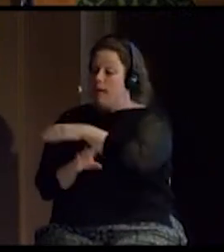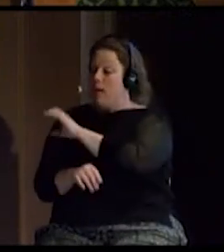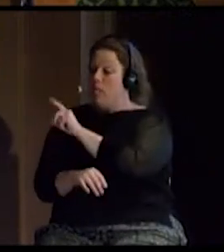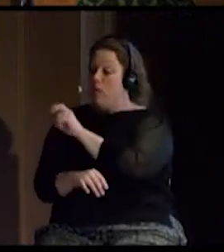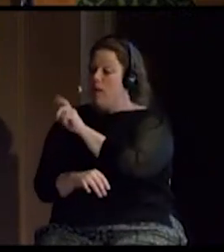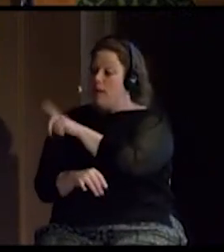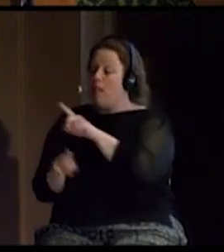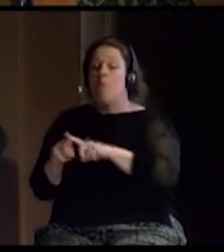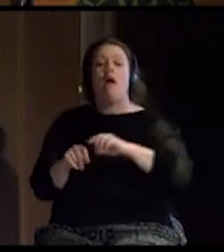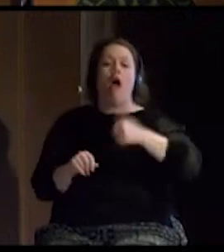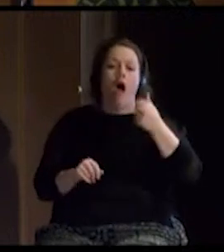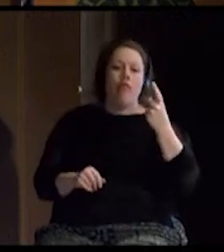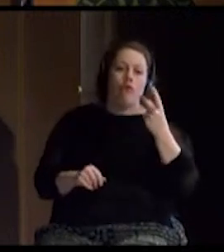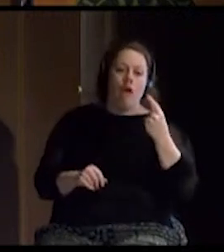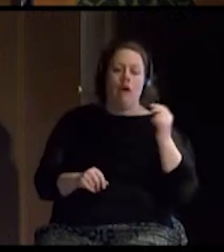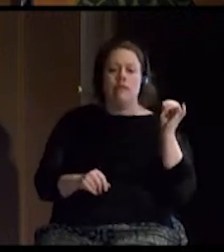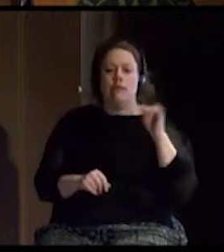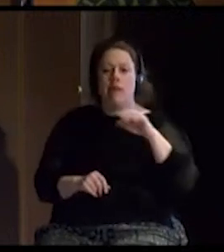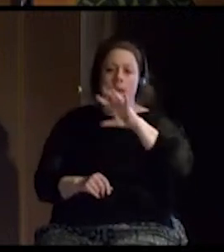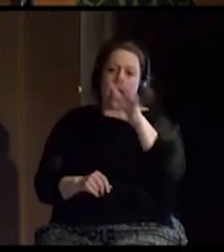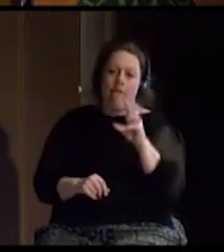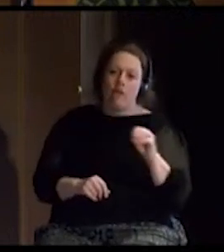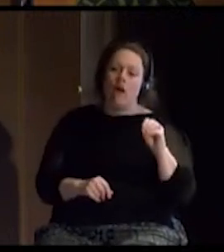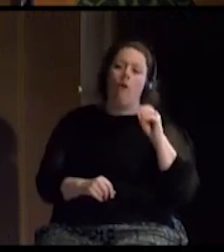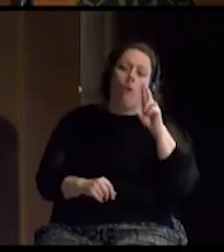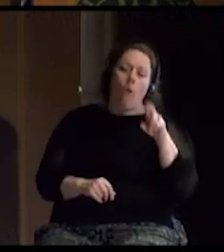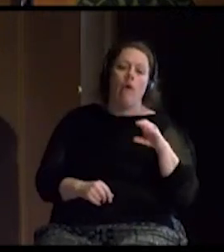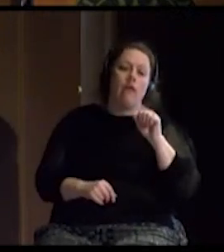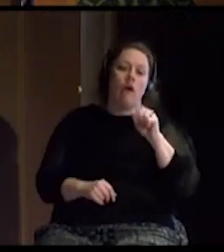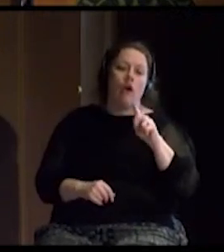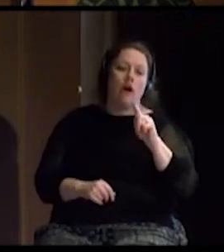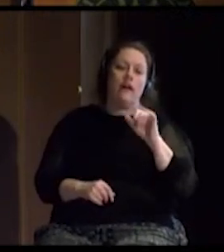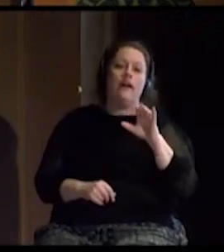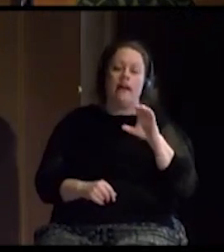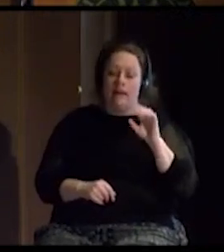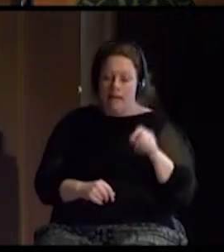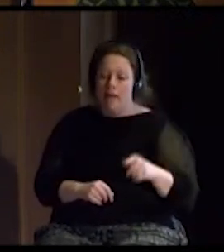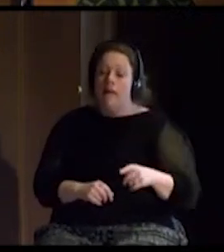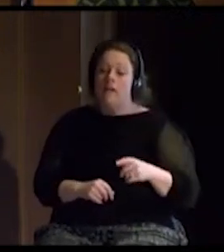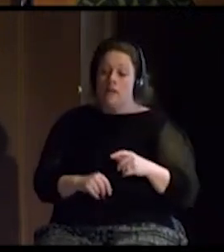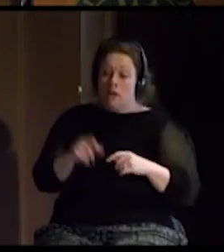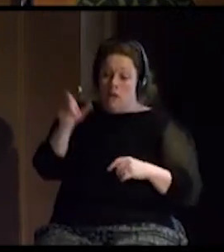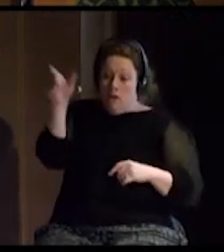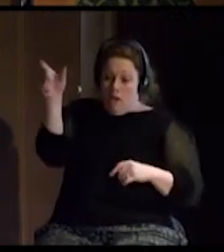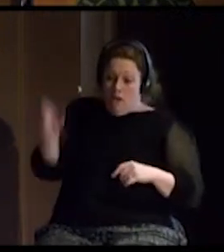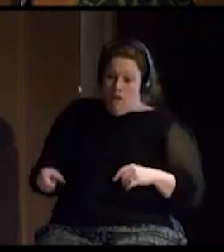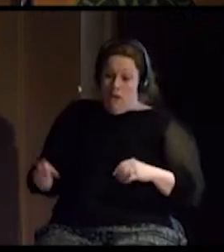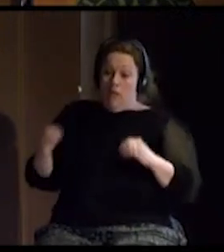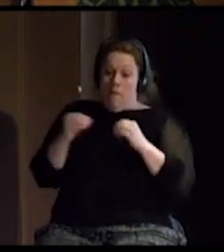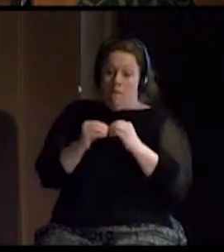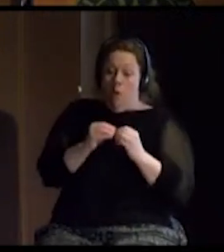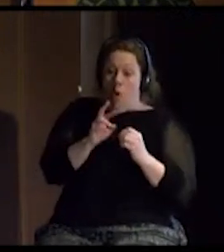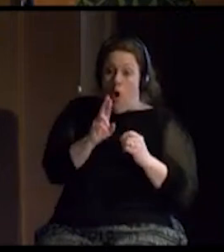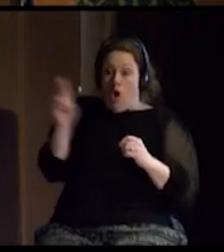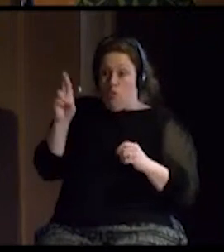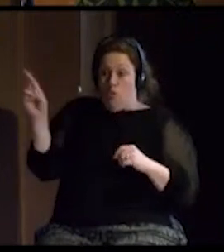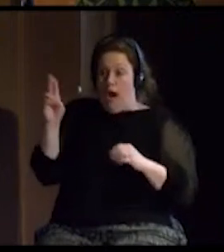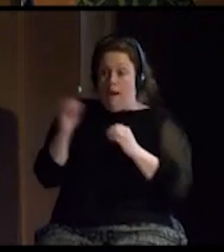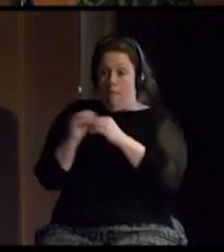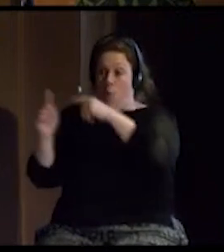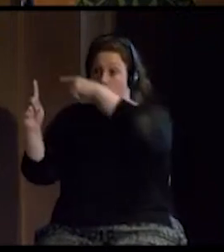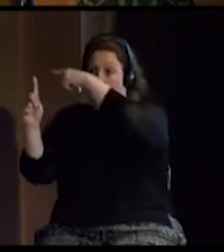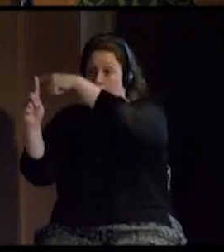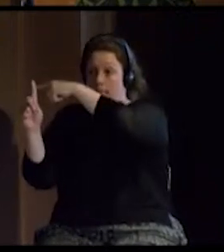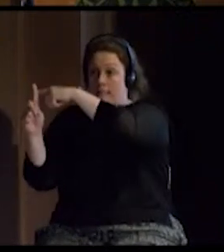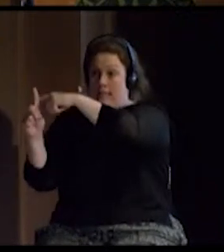from Africa or the Arctic. So on this figure, the more to the right, the more positive the result, the more the test dog